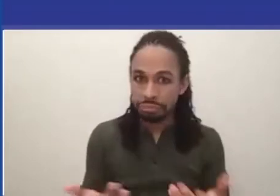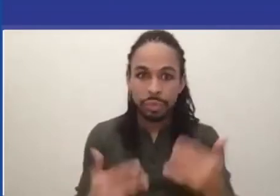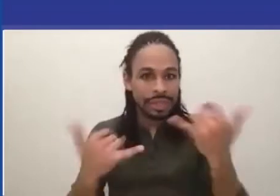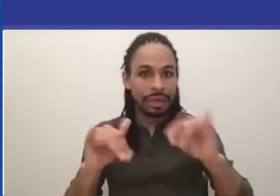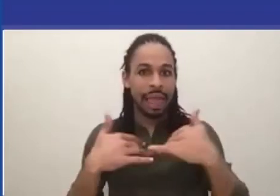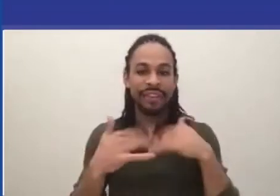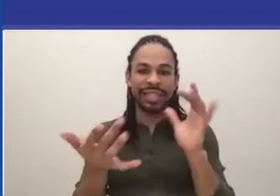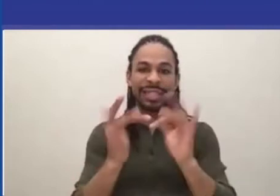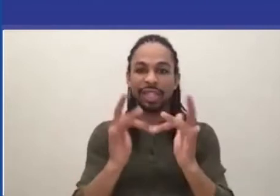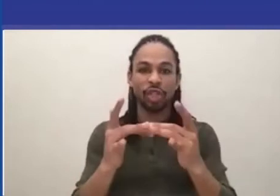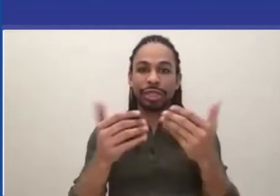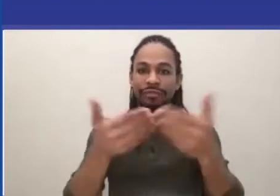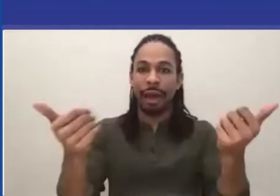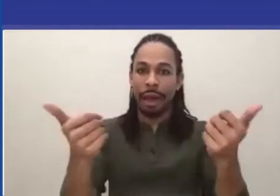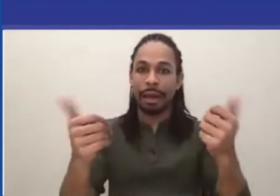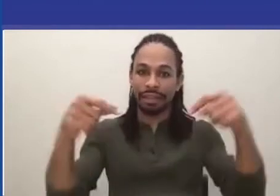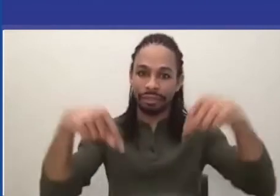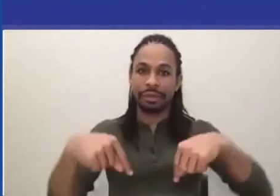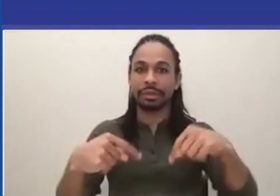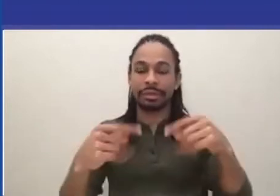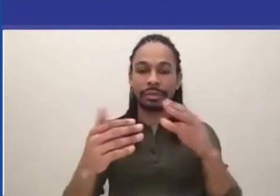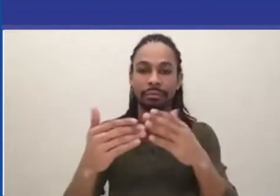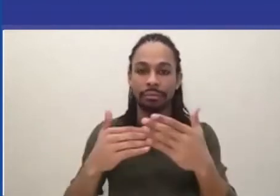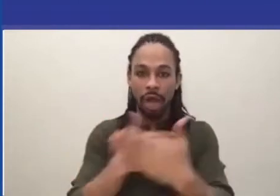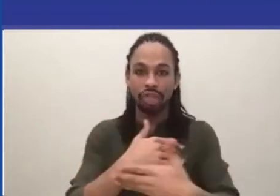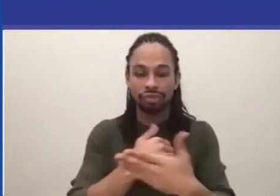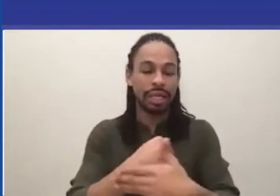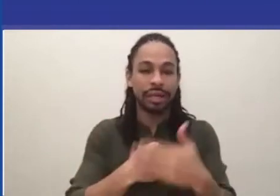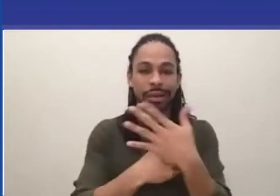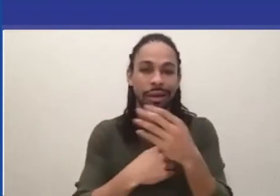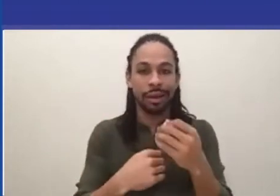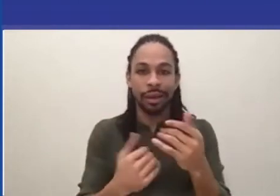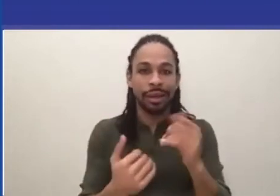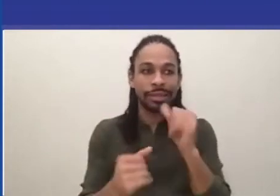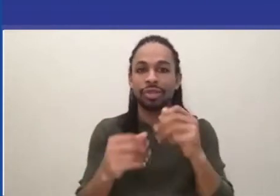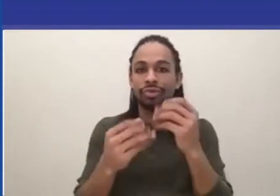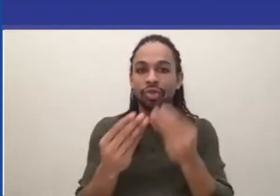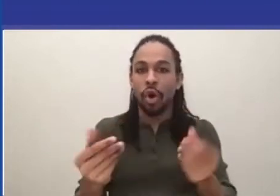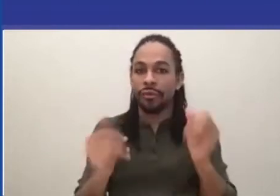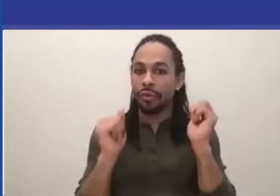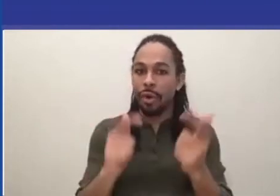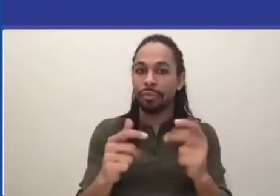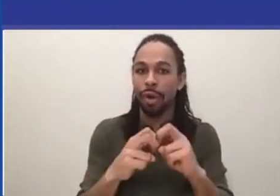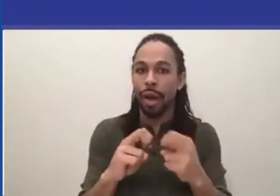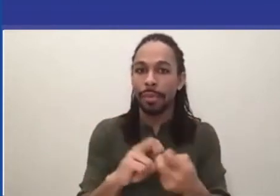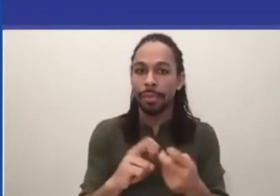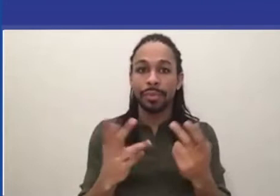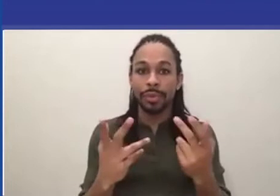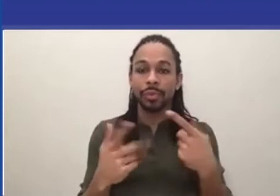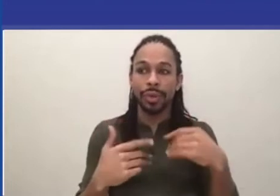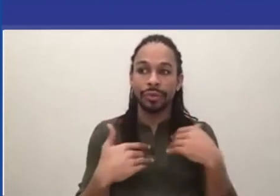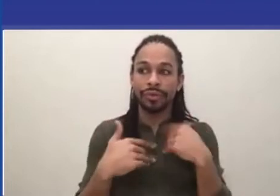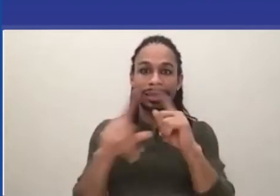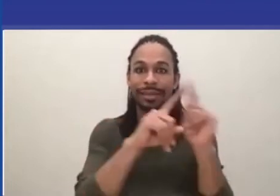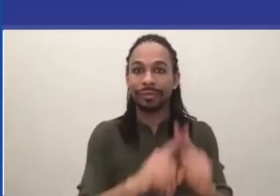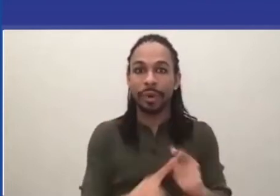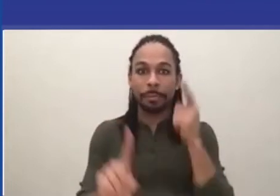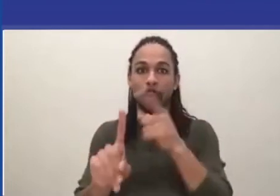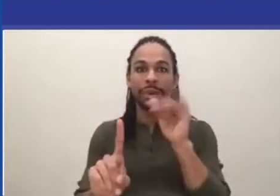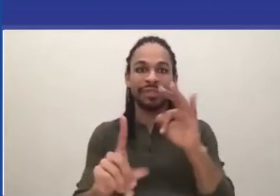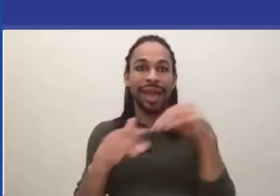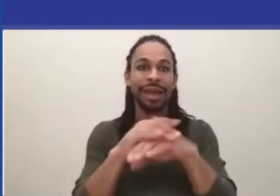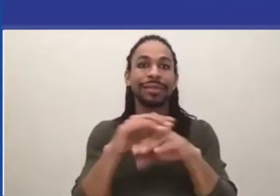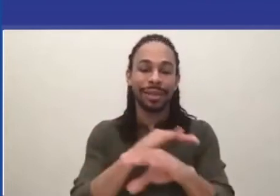there's different points of access to online programming and Wi-Fi